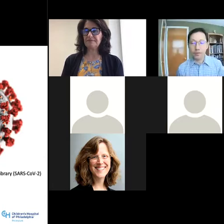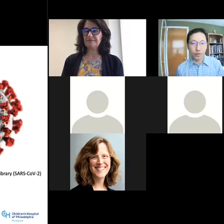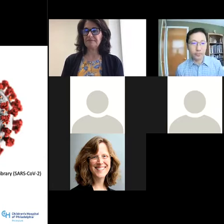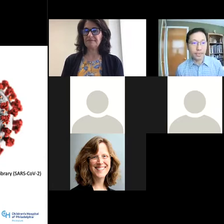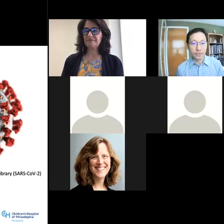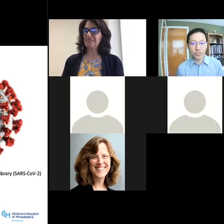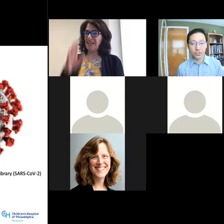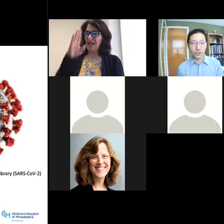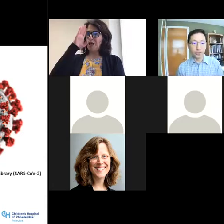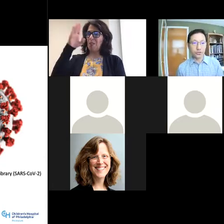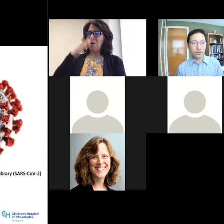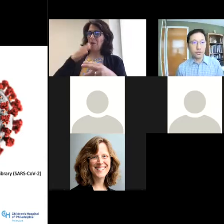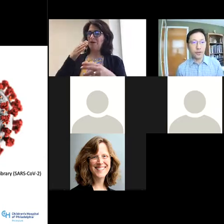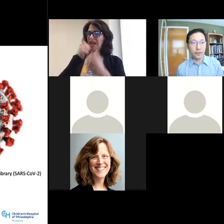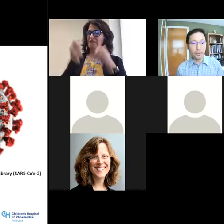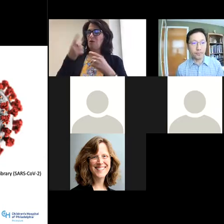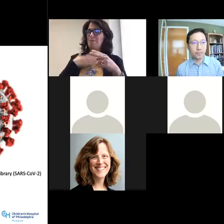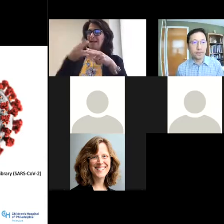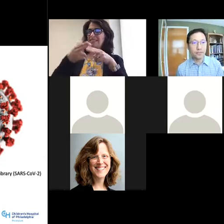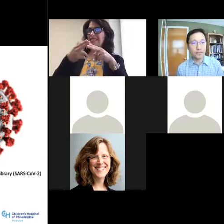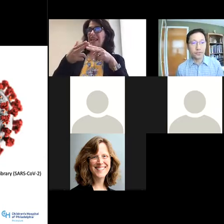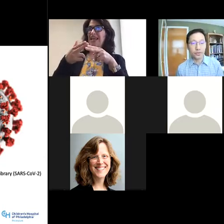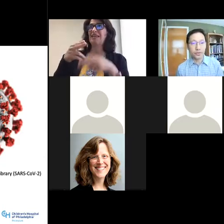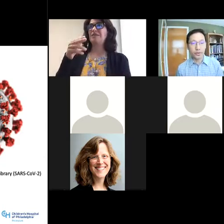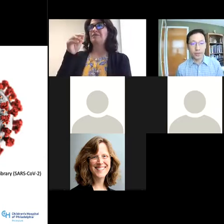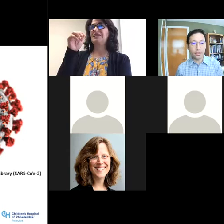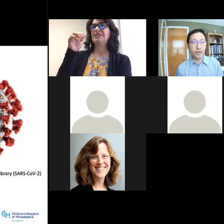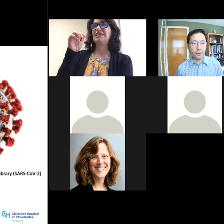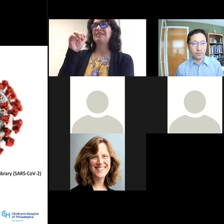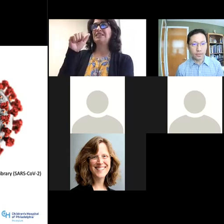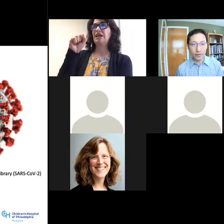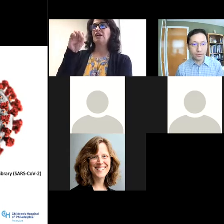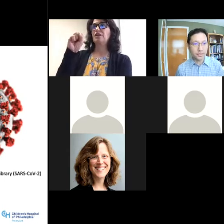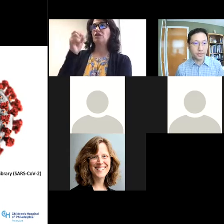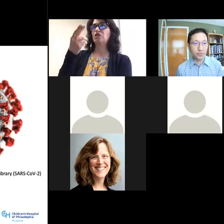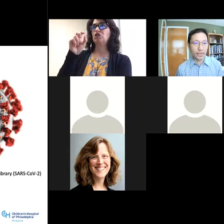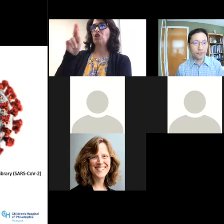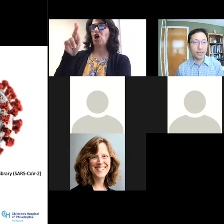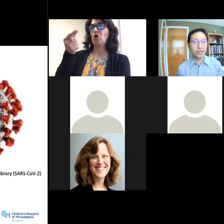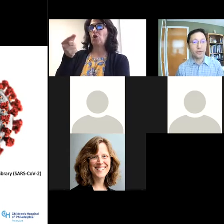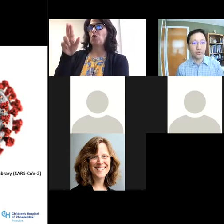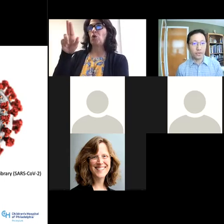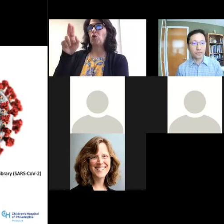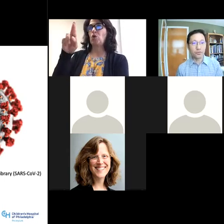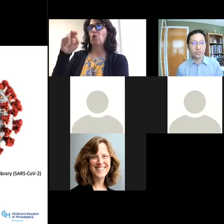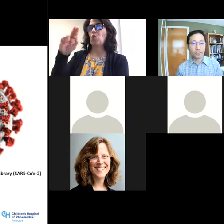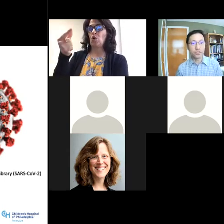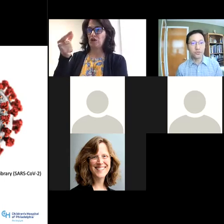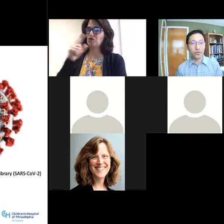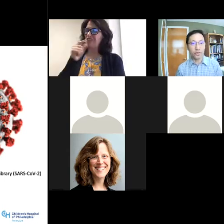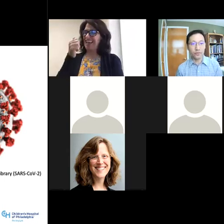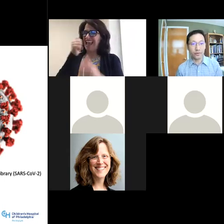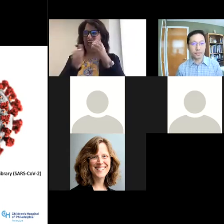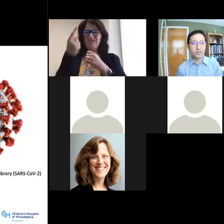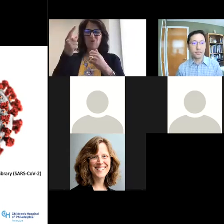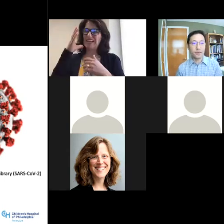Hi, everyone. My name is Ashok Guru. So today we are, now I will start with everyone experiences